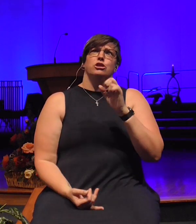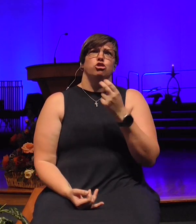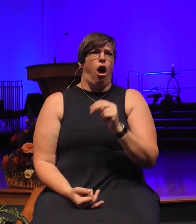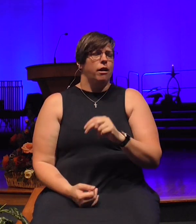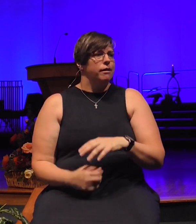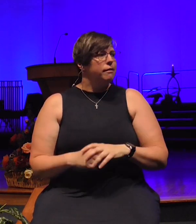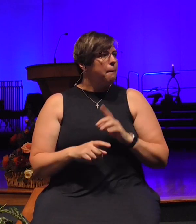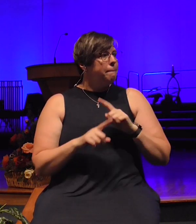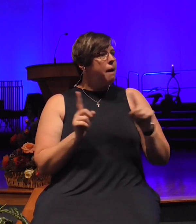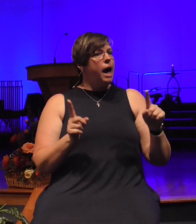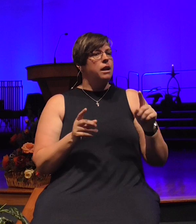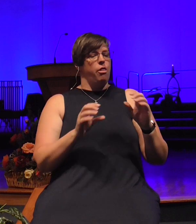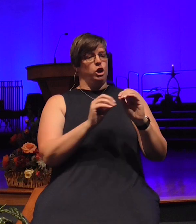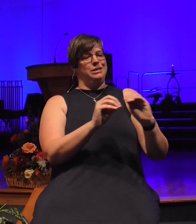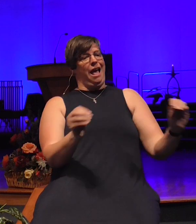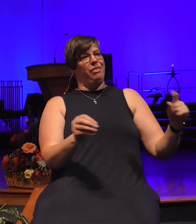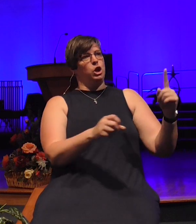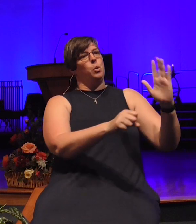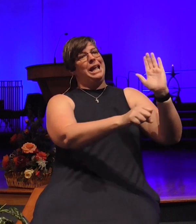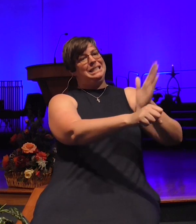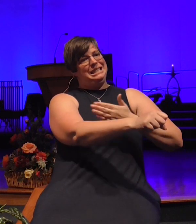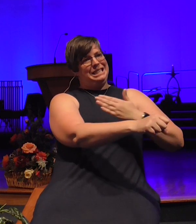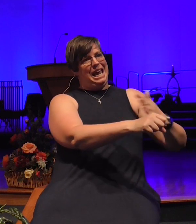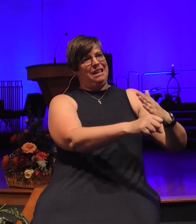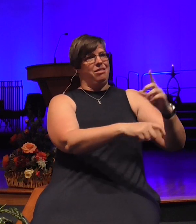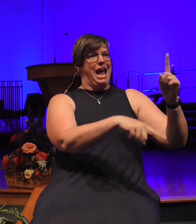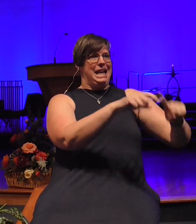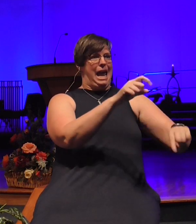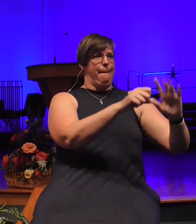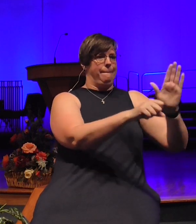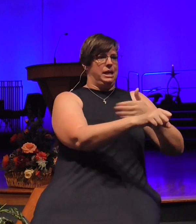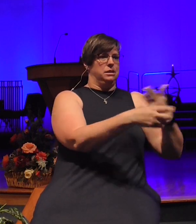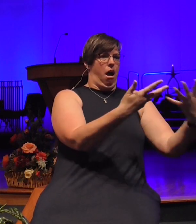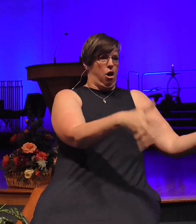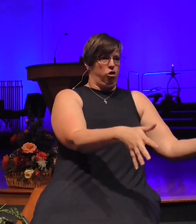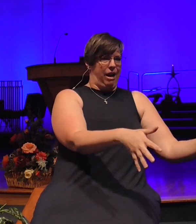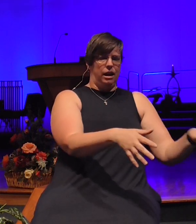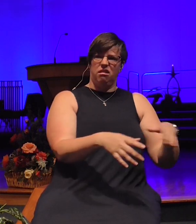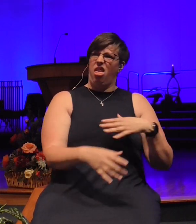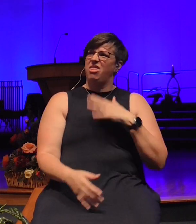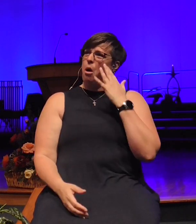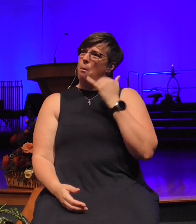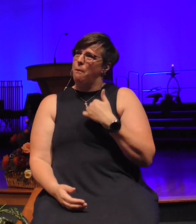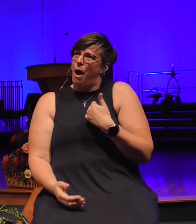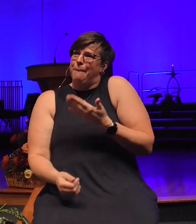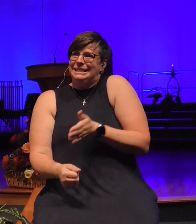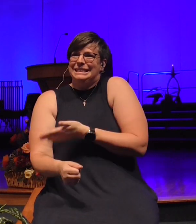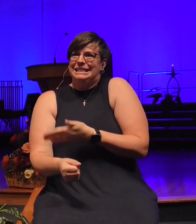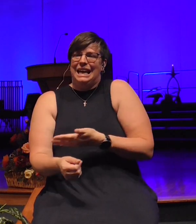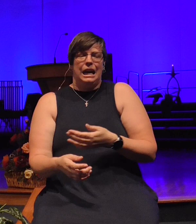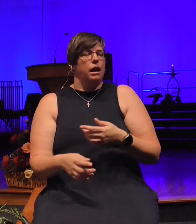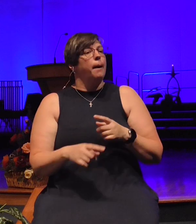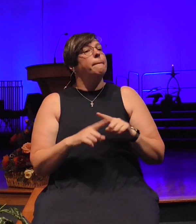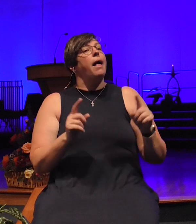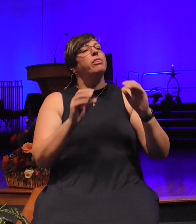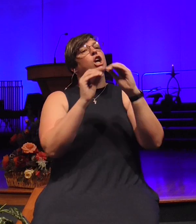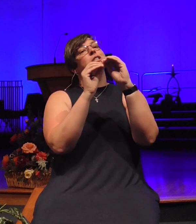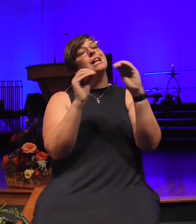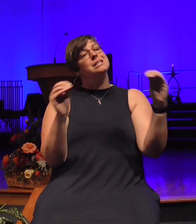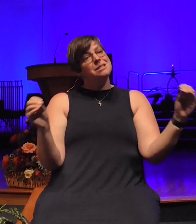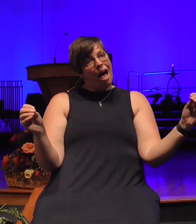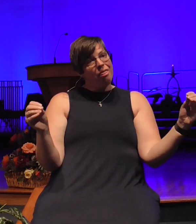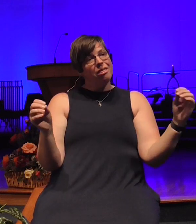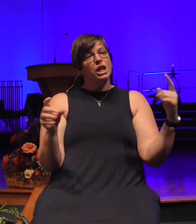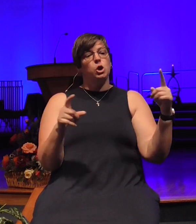There's nothing you can sing that can't be sung. Well, then why sing at all? But there's nothing you